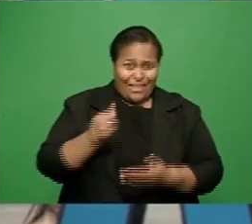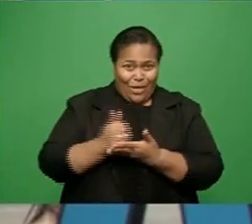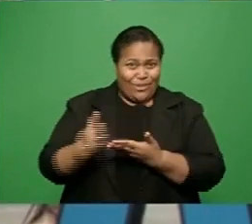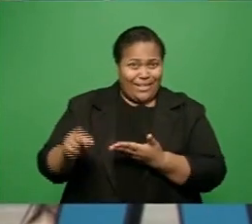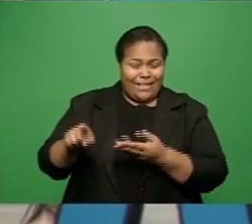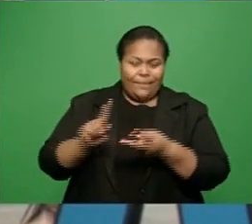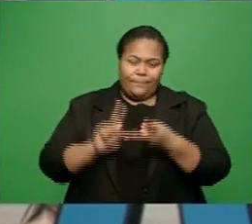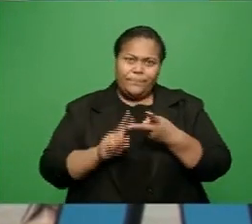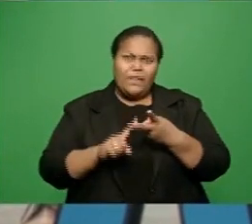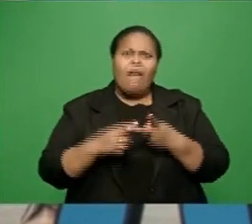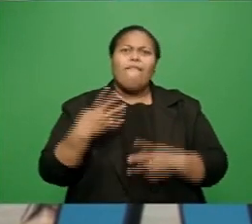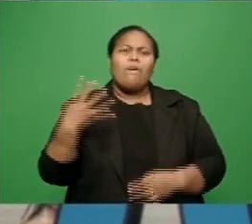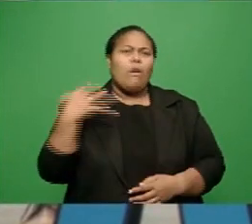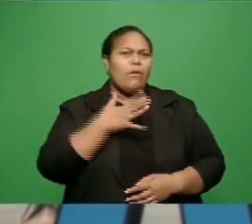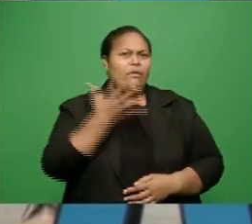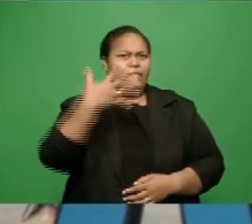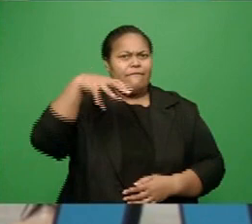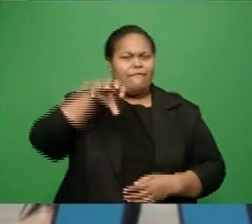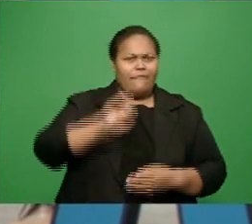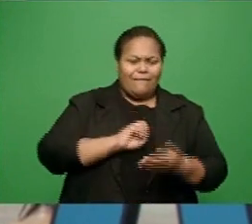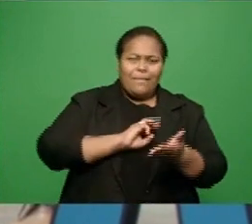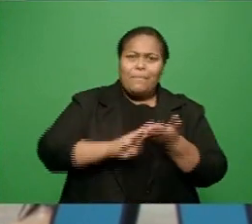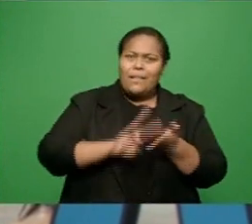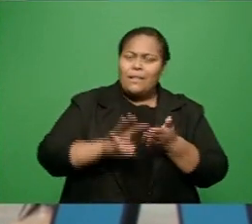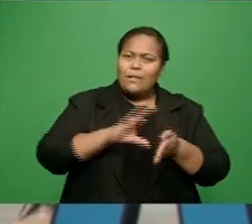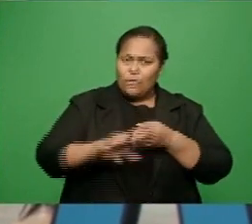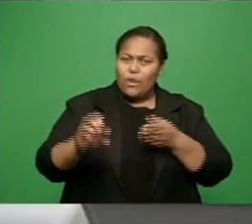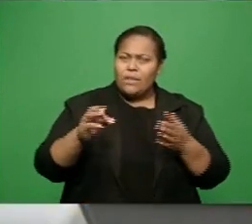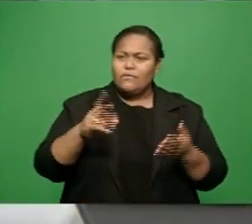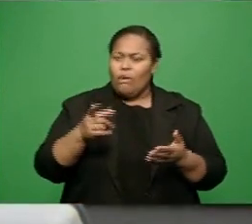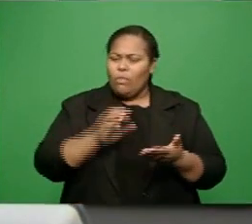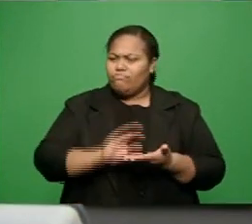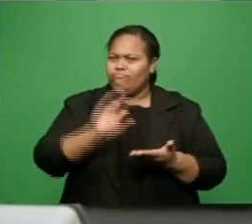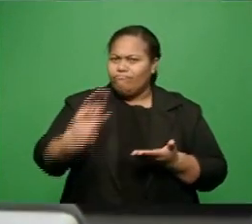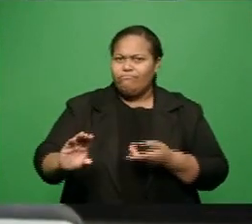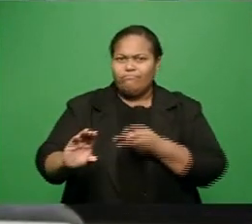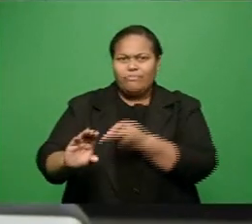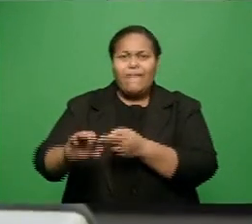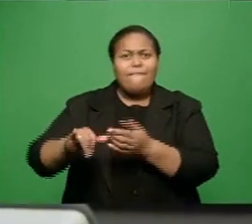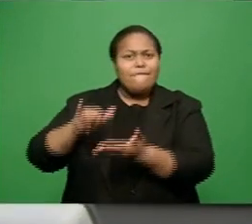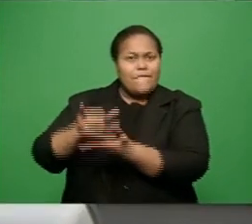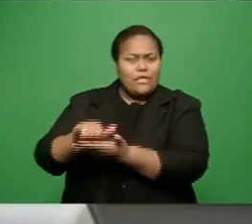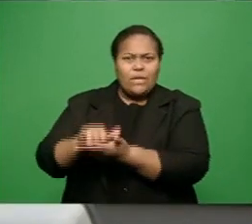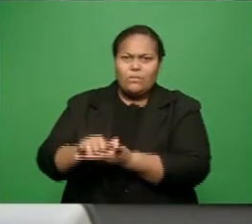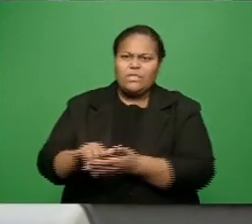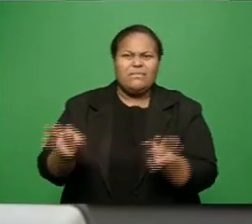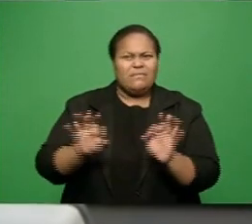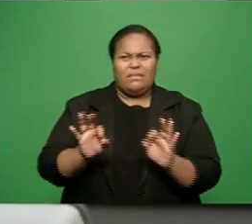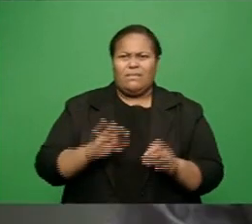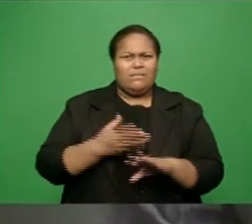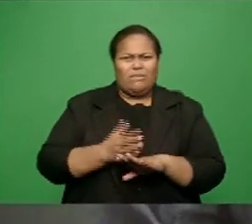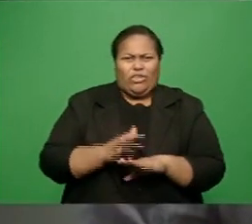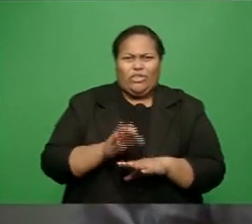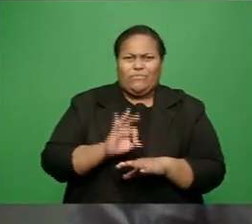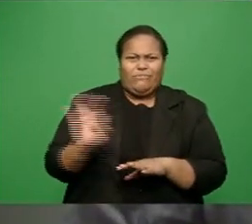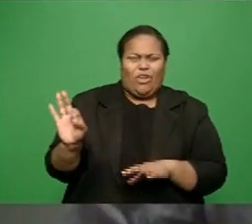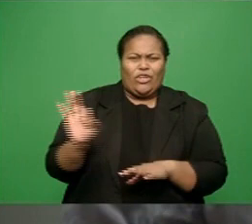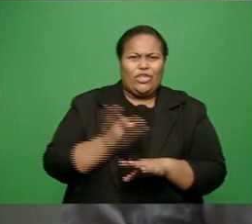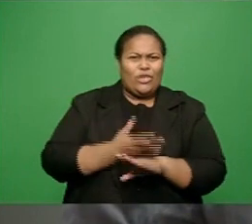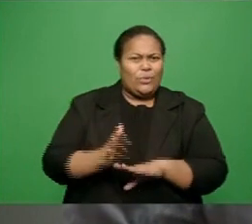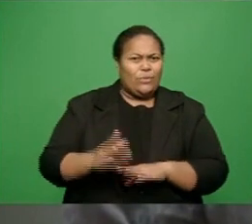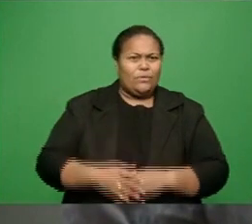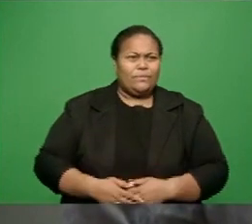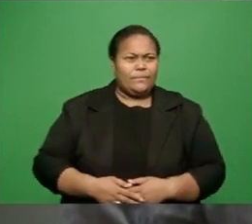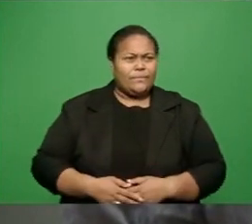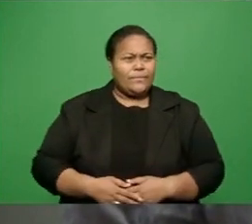the $450 million guarantee for Fiji Airways is nothing new. they never